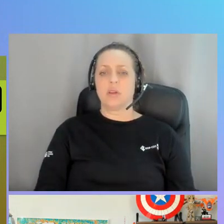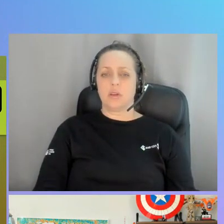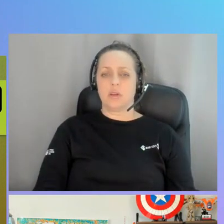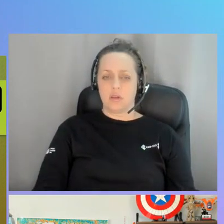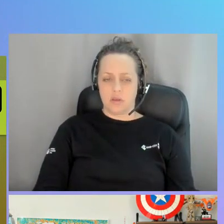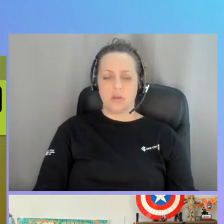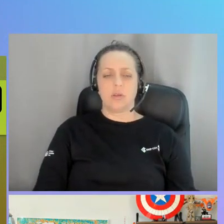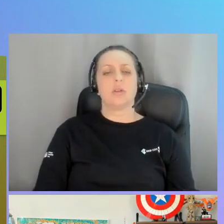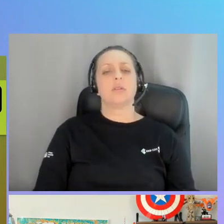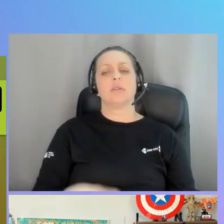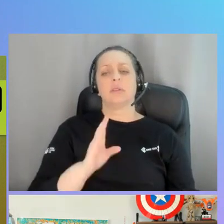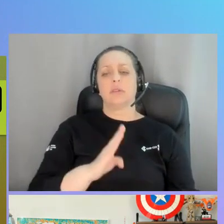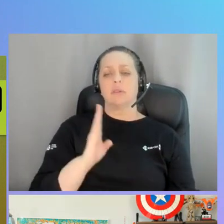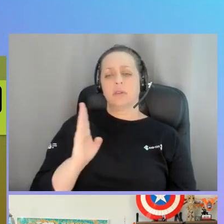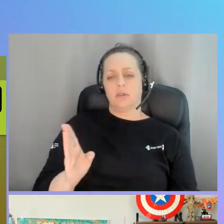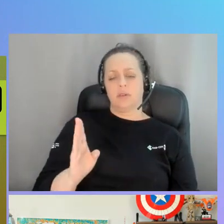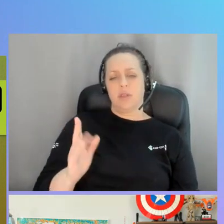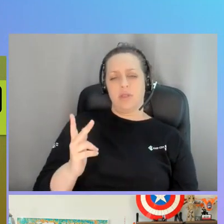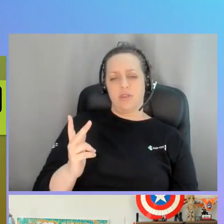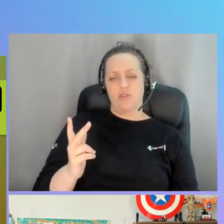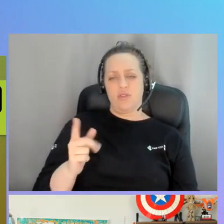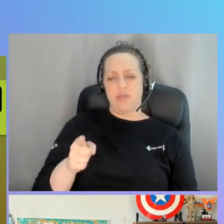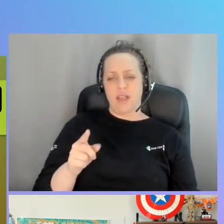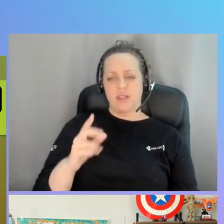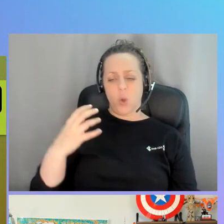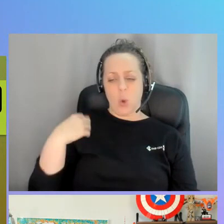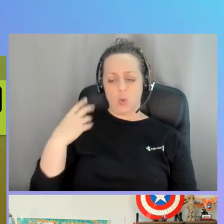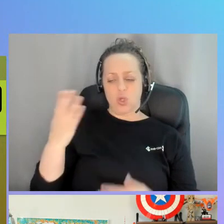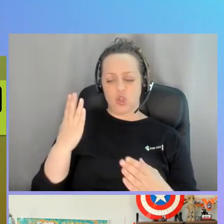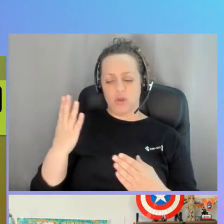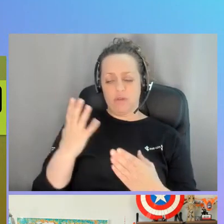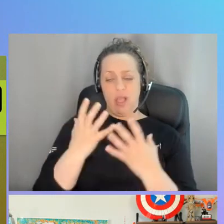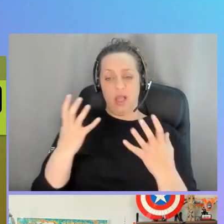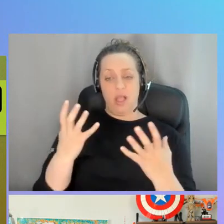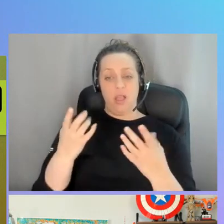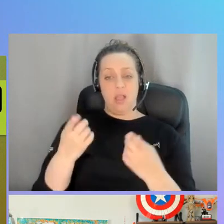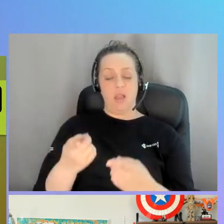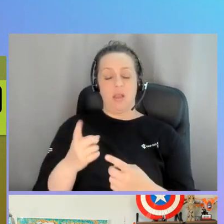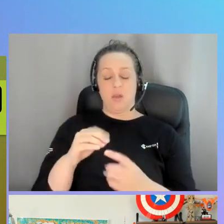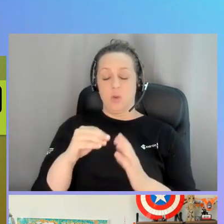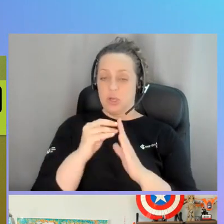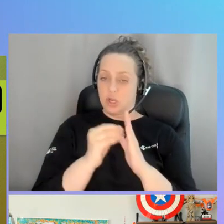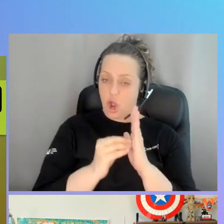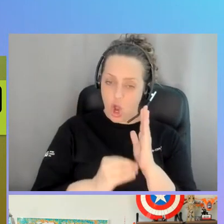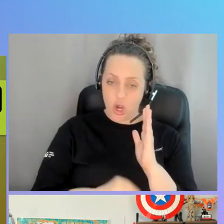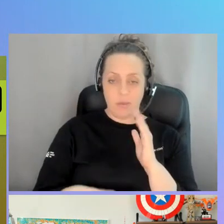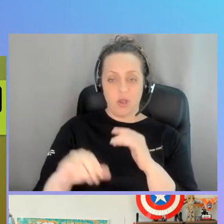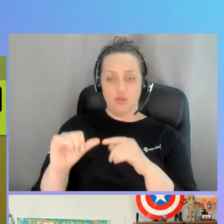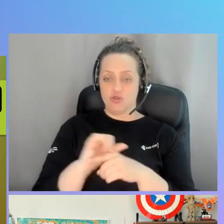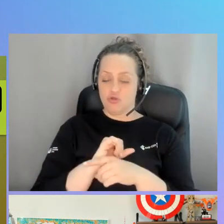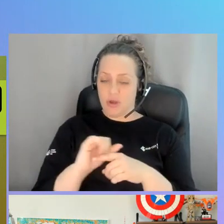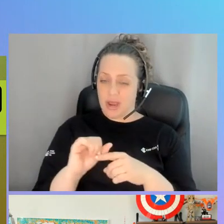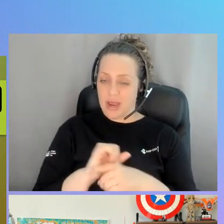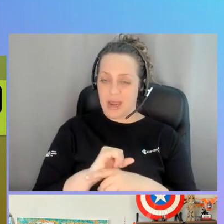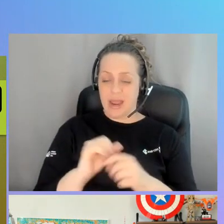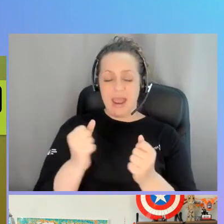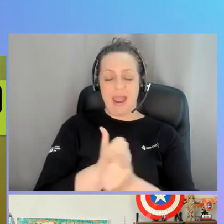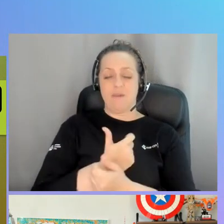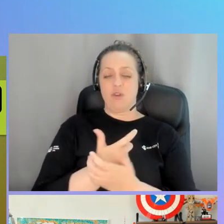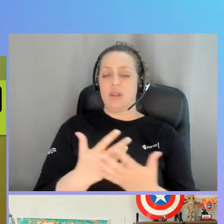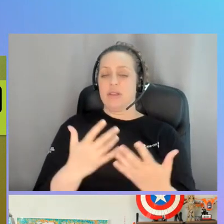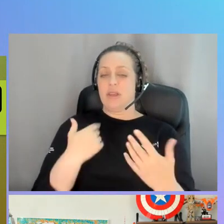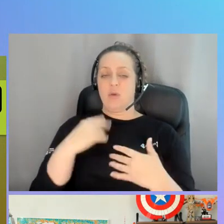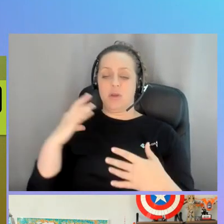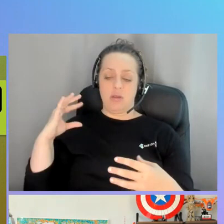coaching services. There's a lot here, right? And you can document things, you can do training, you can do everything we've